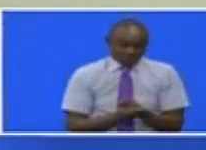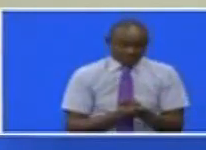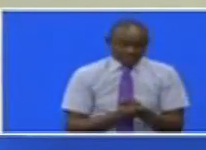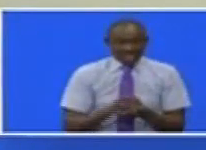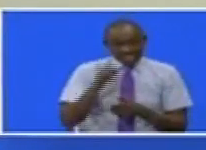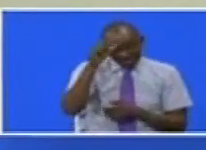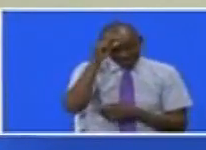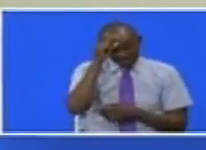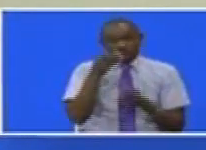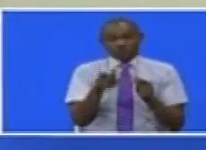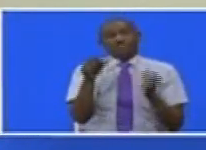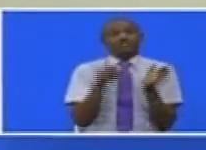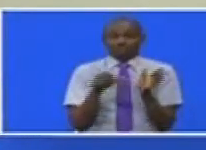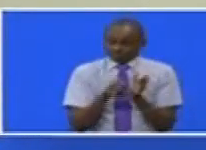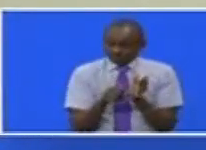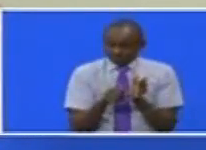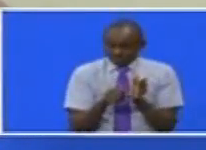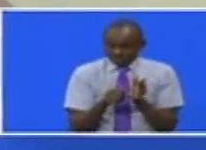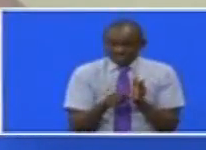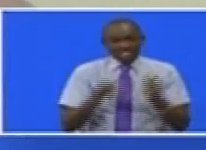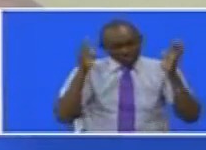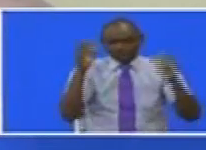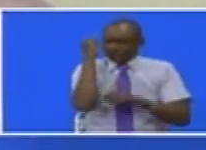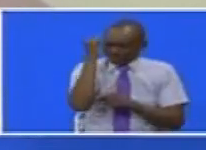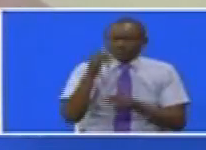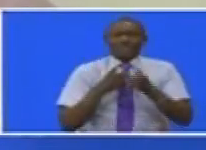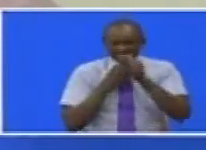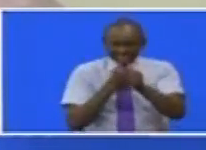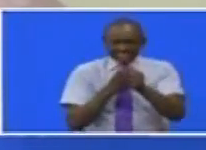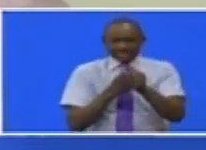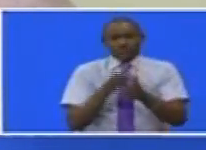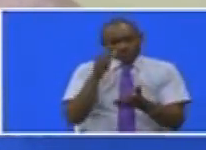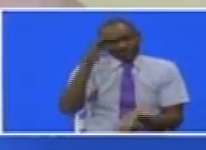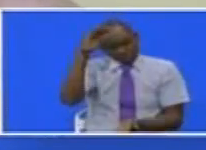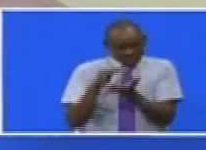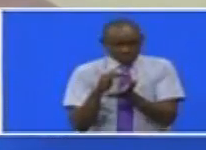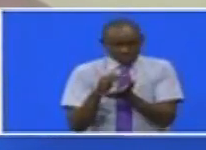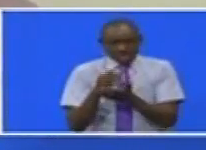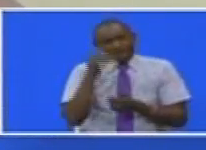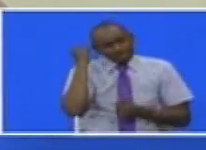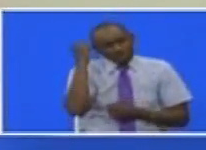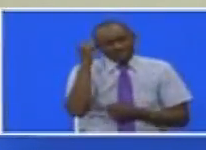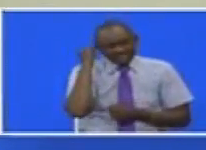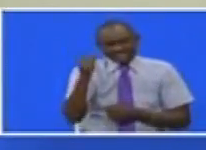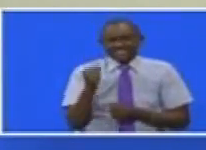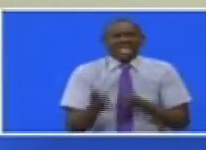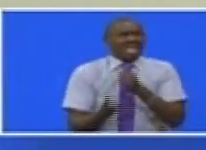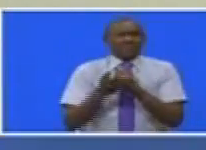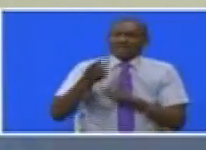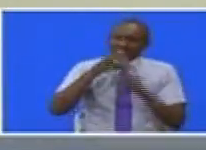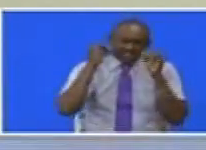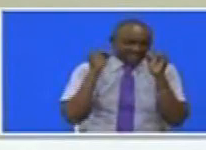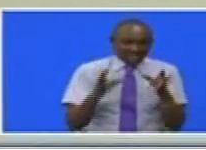will bring you solutions. You in the political leadership, tone down. Because politics is not going to help